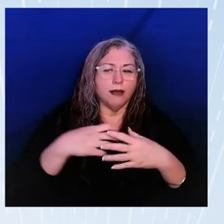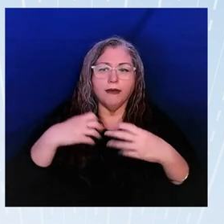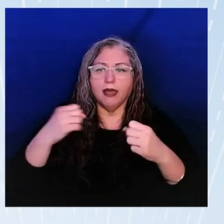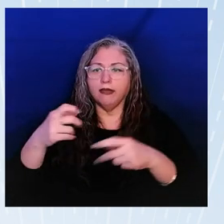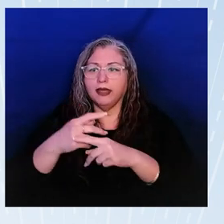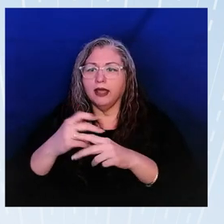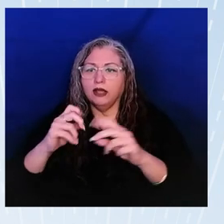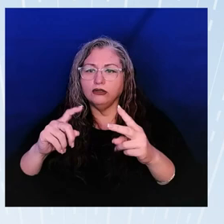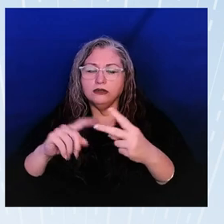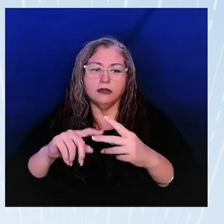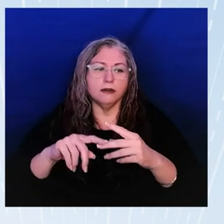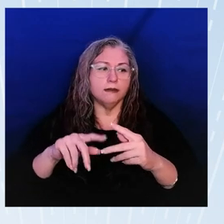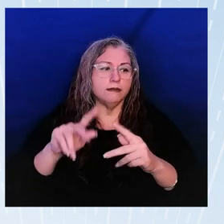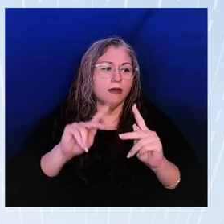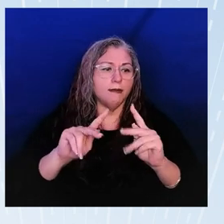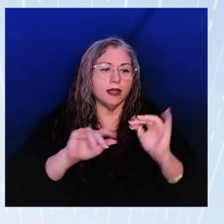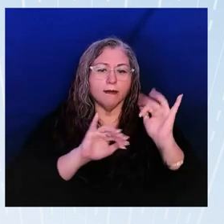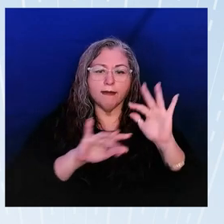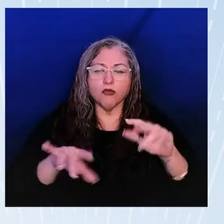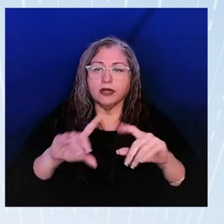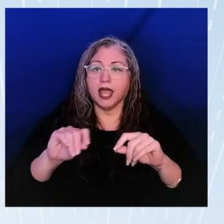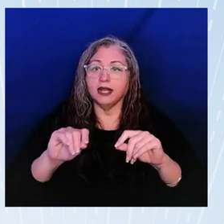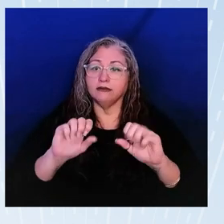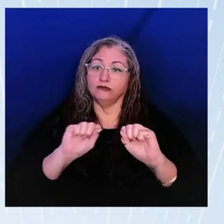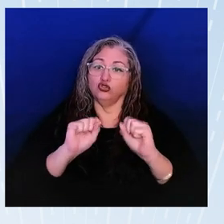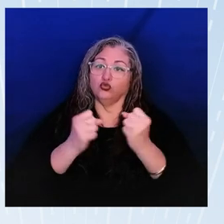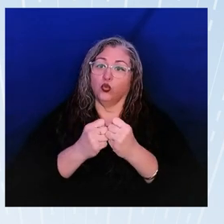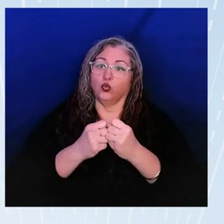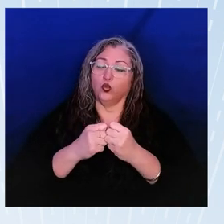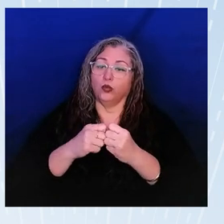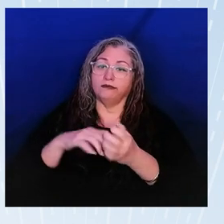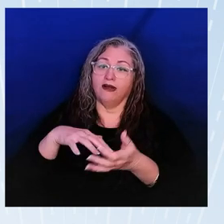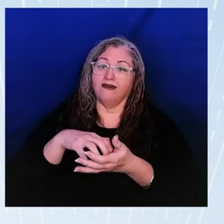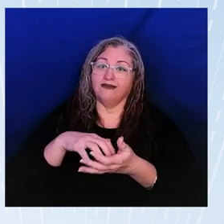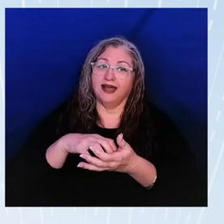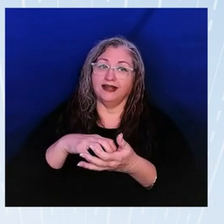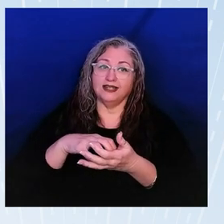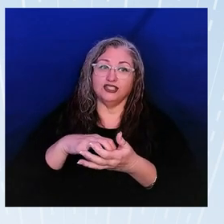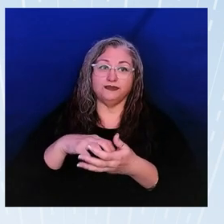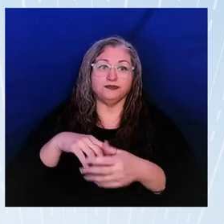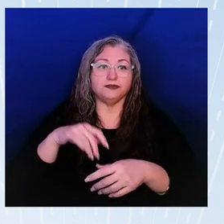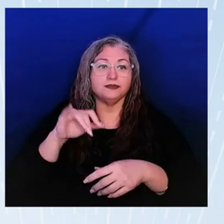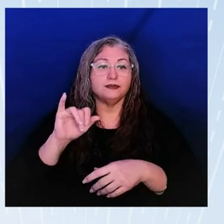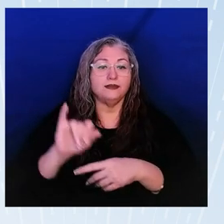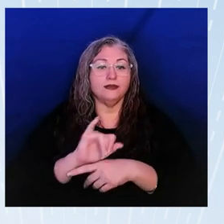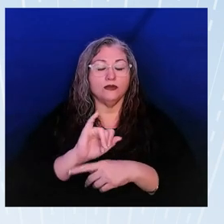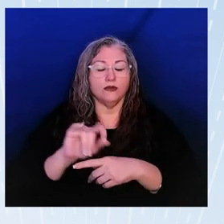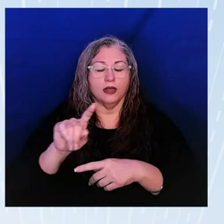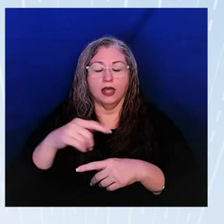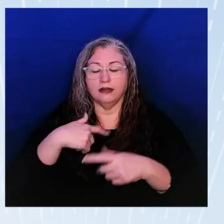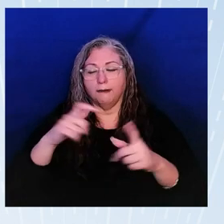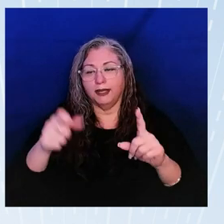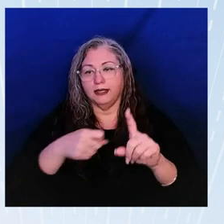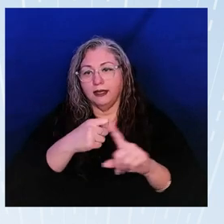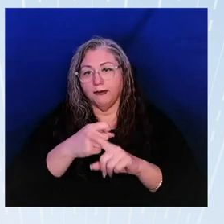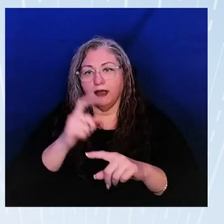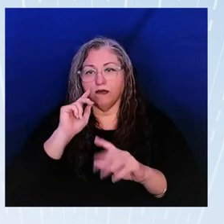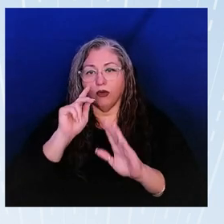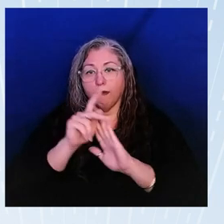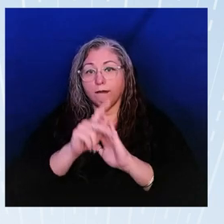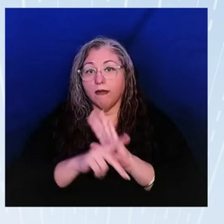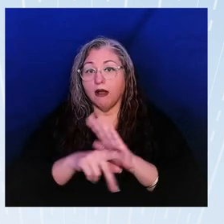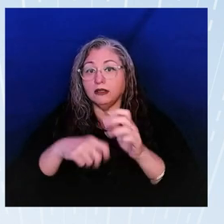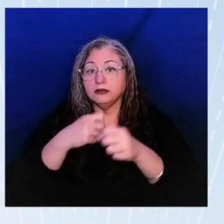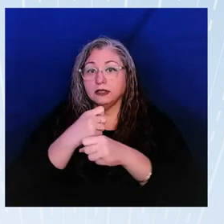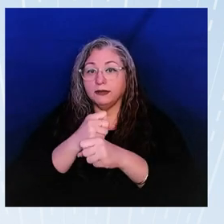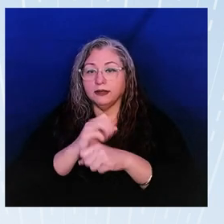public migration, and social vulnerability indices, which has had dramatic impacts on policymaking.